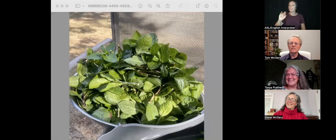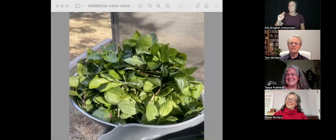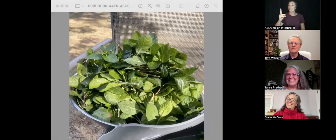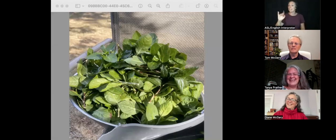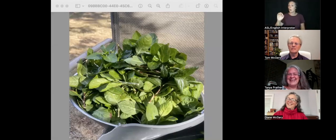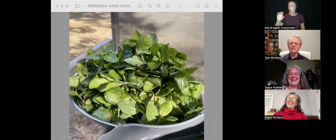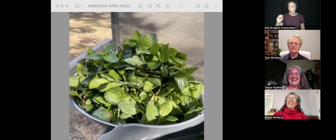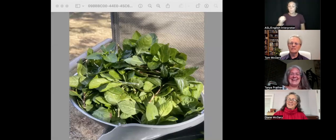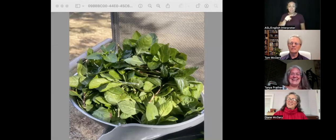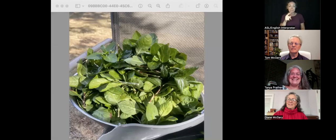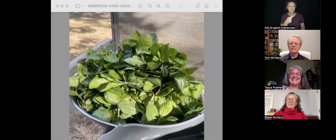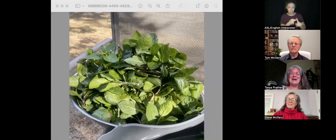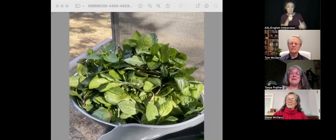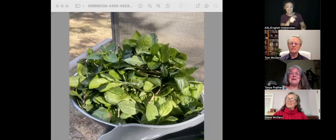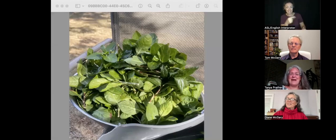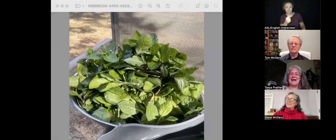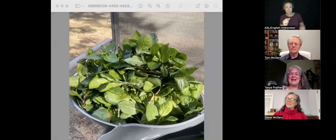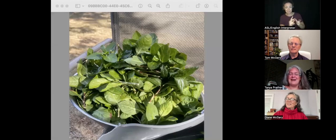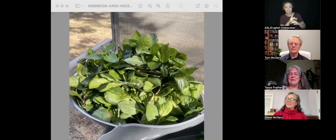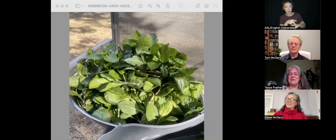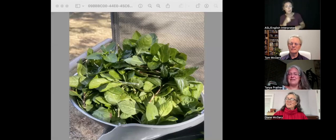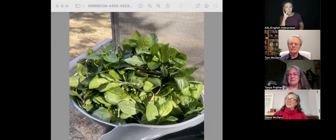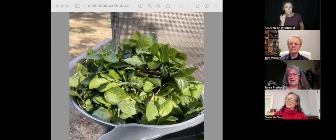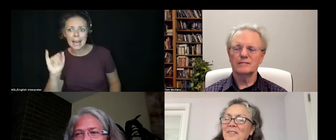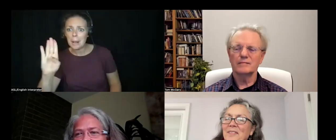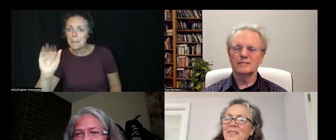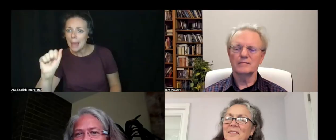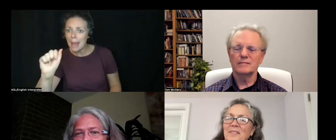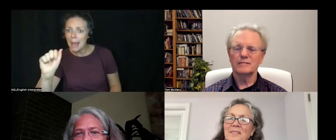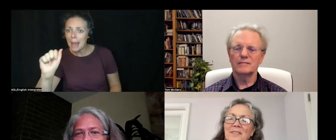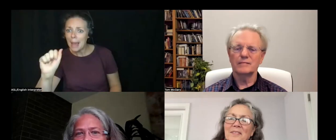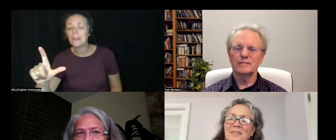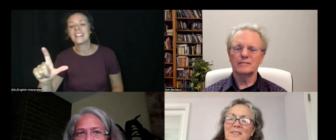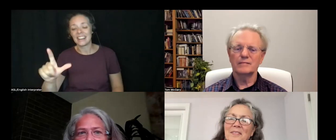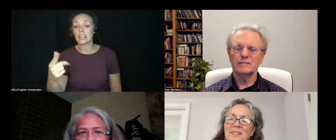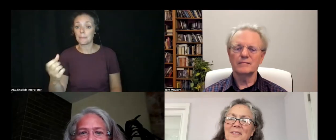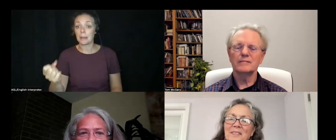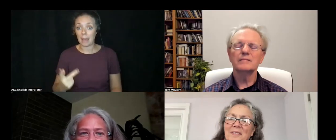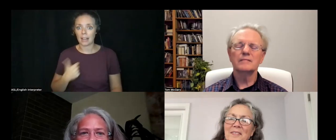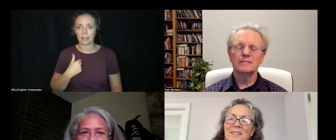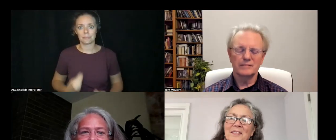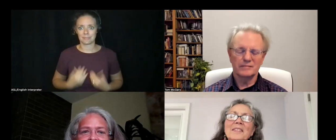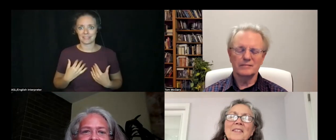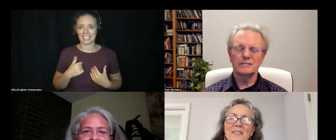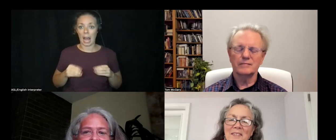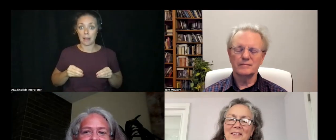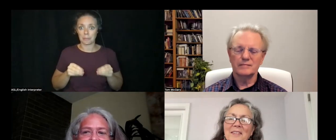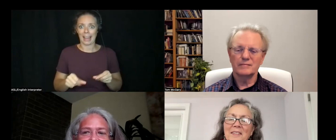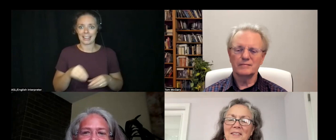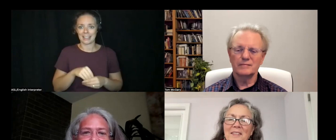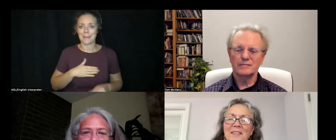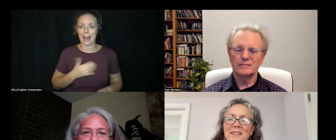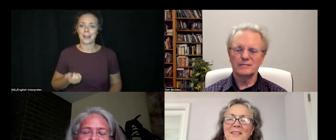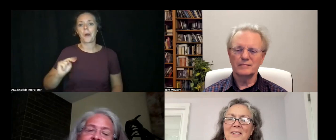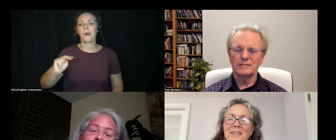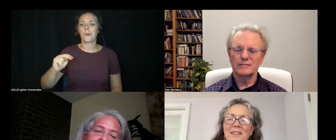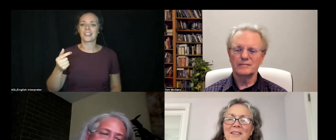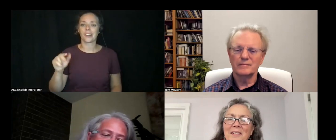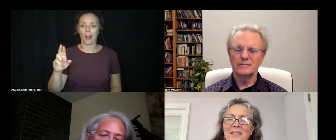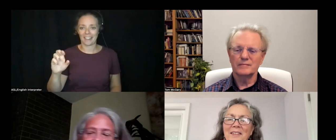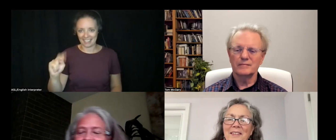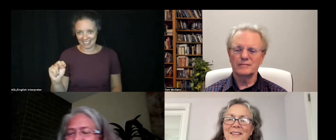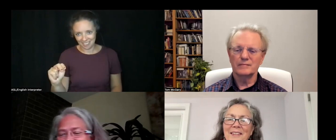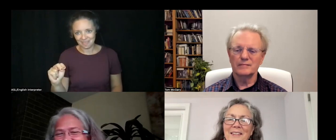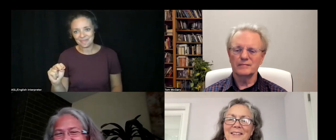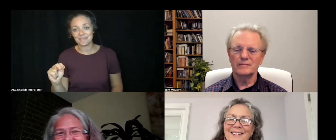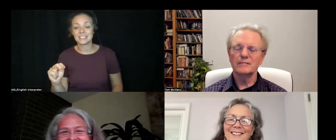like basil. And coming back, I was inspired to plant that into my own garden. And some years